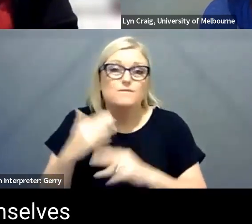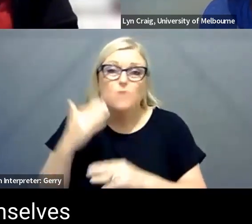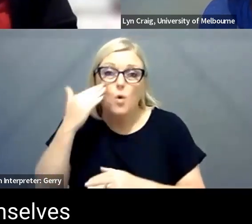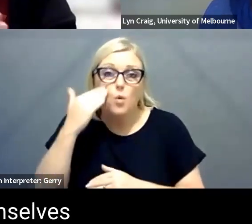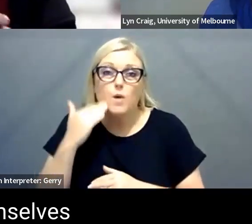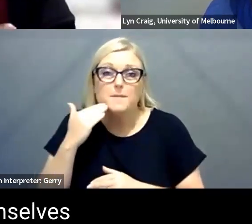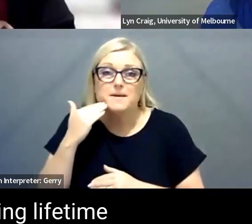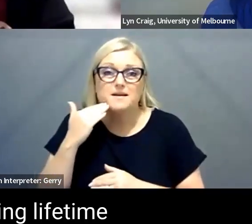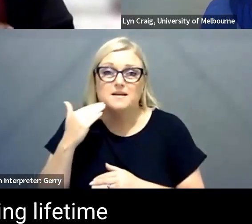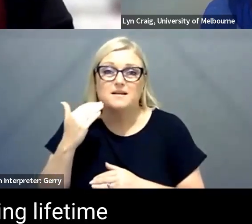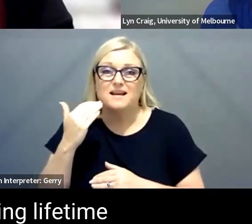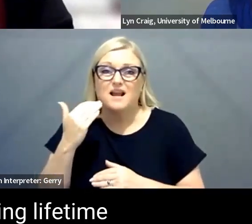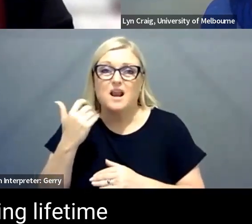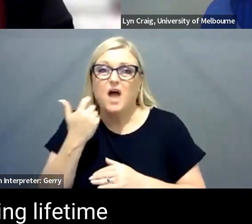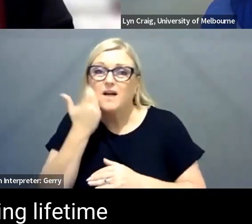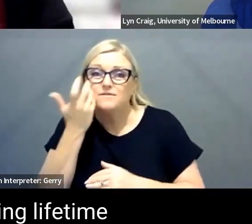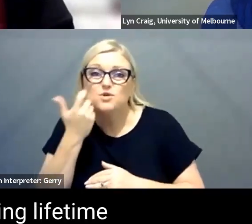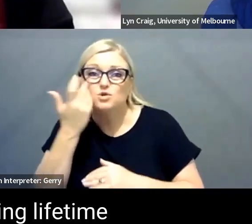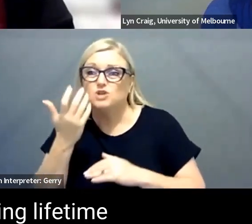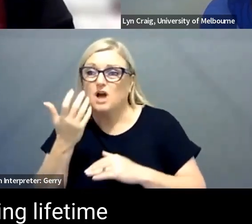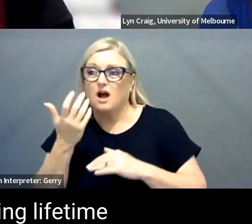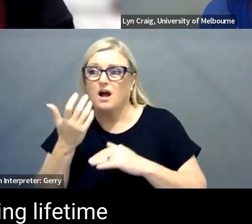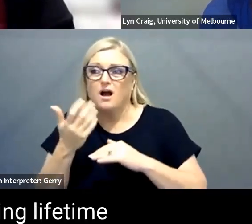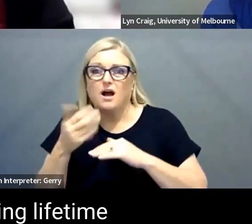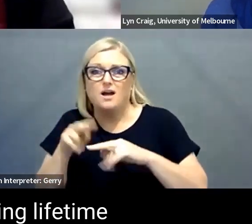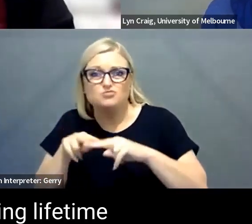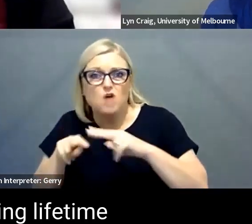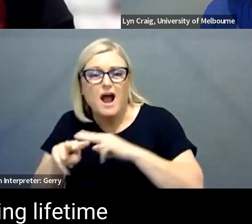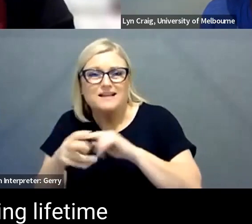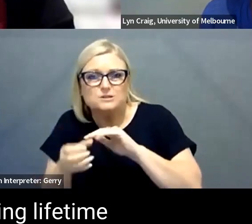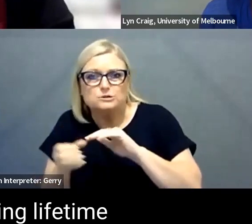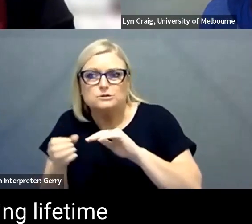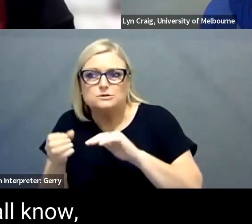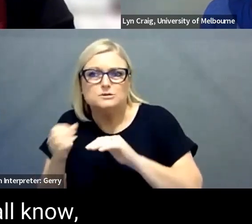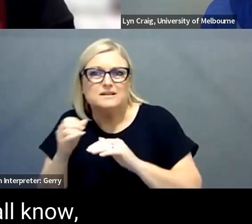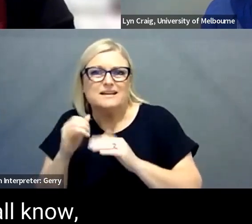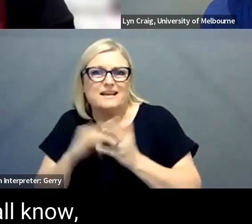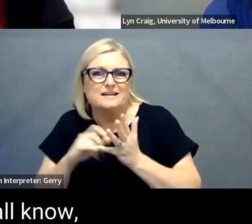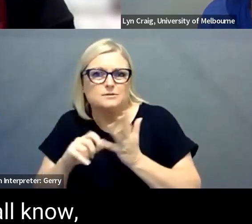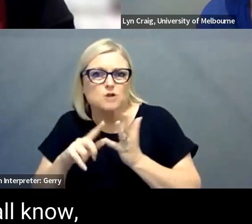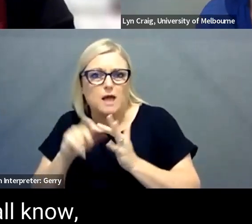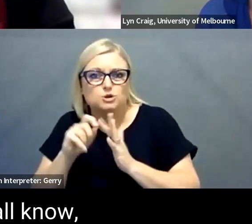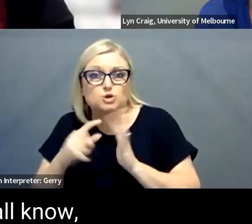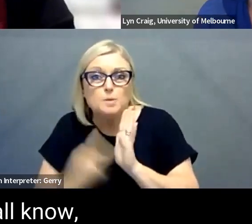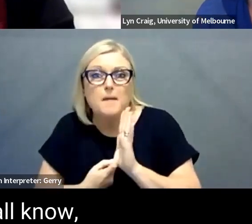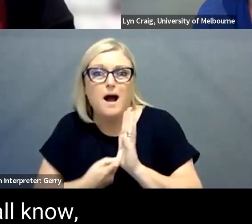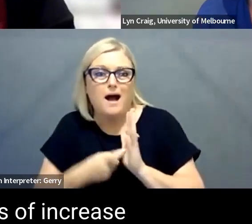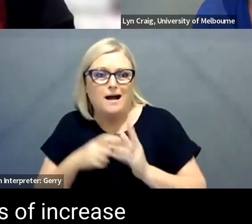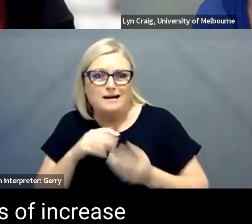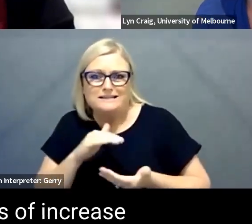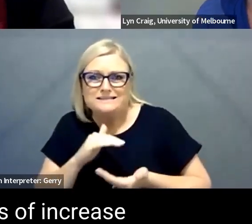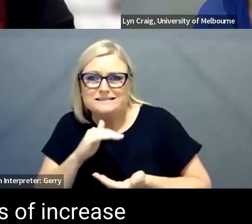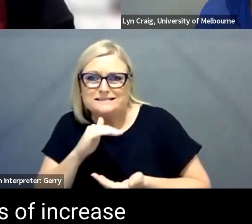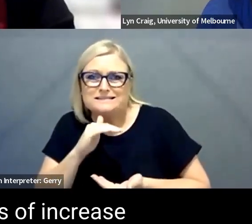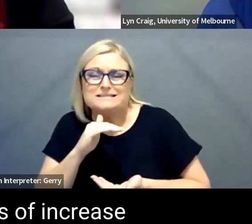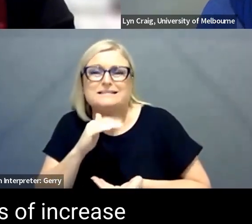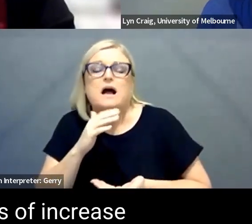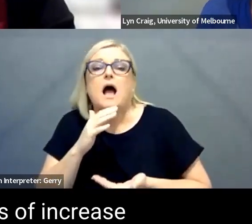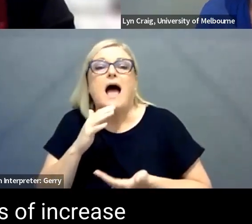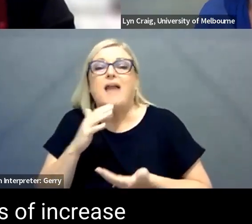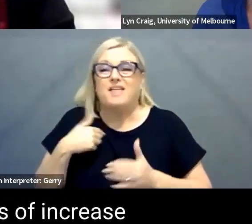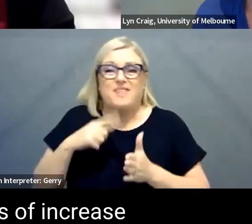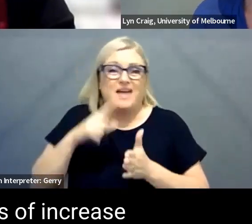themselves in that position over the working lifetime, and then to be penalised for it. And as we all know, that's leading to very high levels